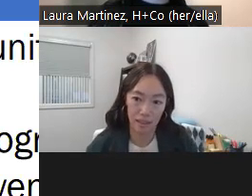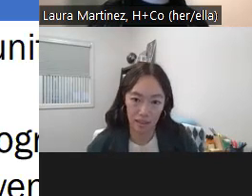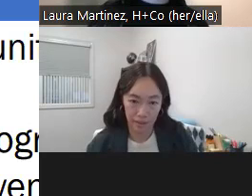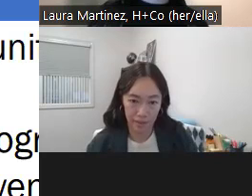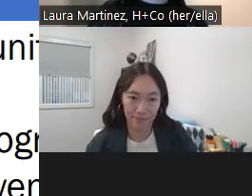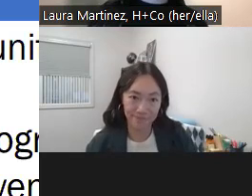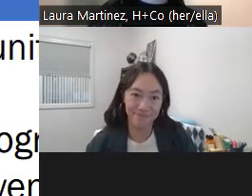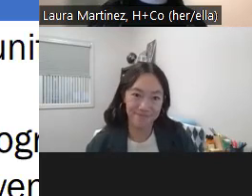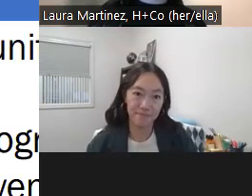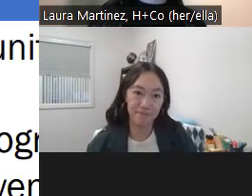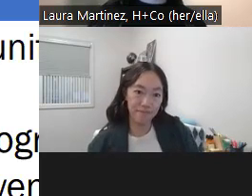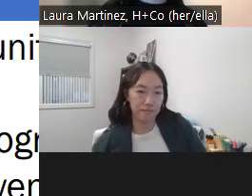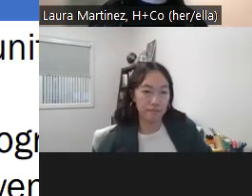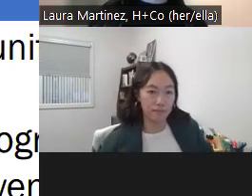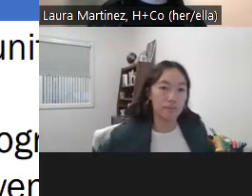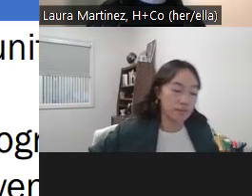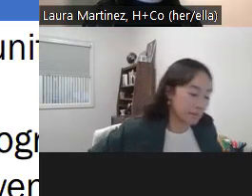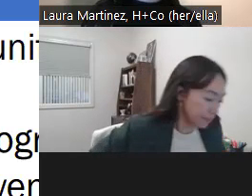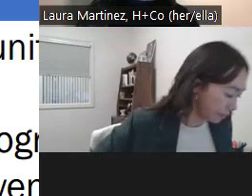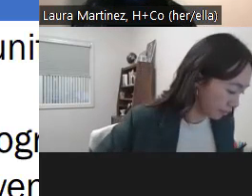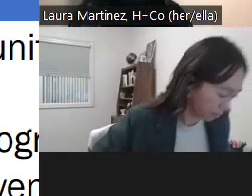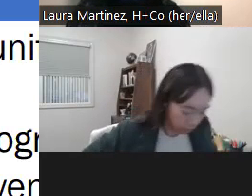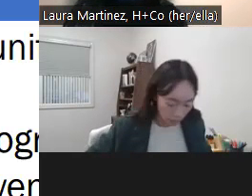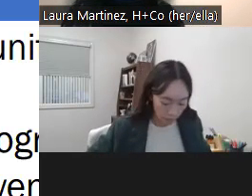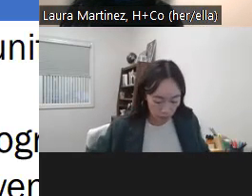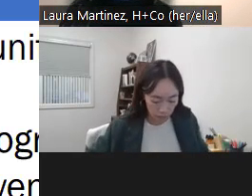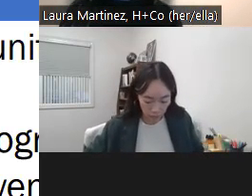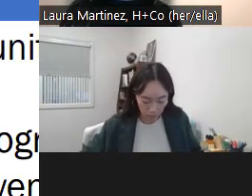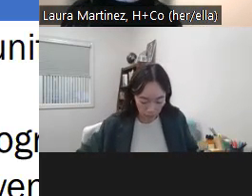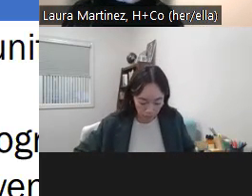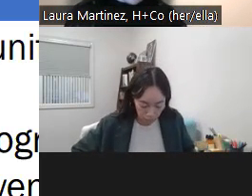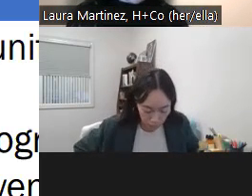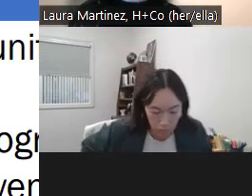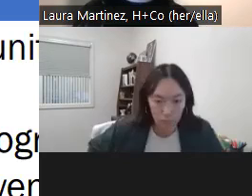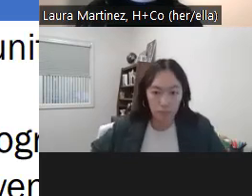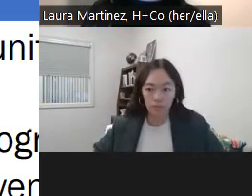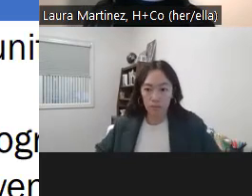This is Everett. I have a couple of questions, and one is pertaining to the